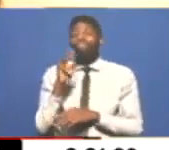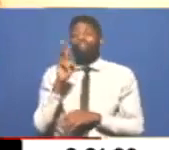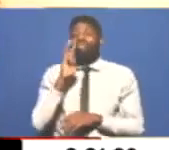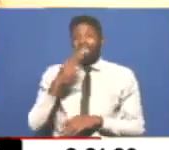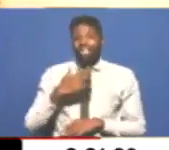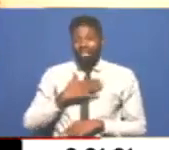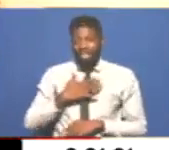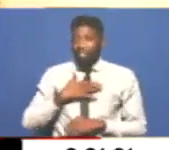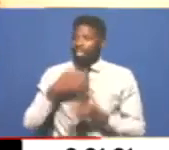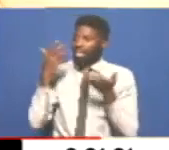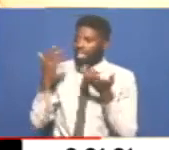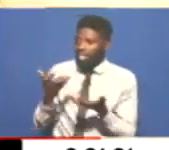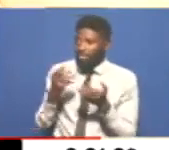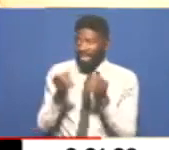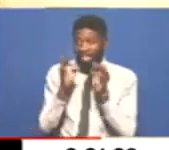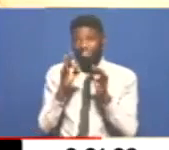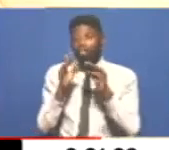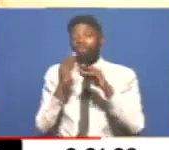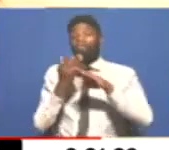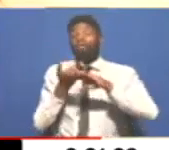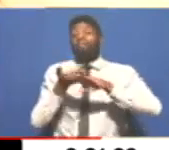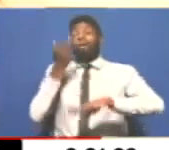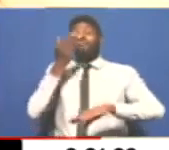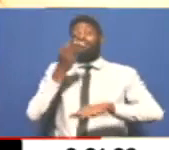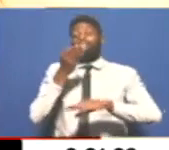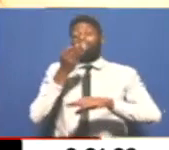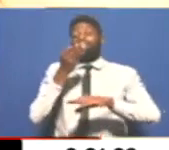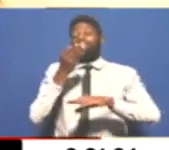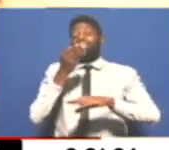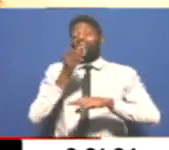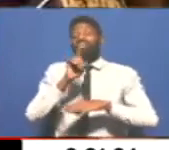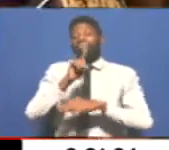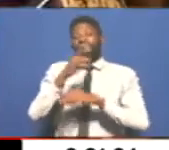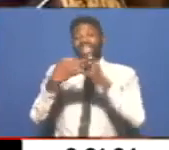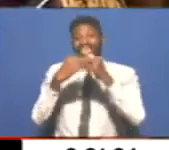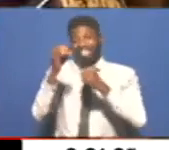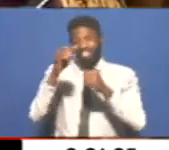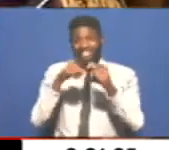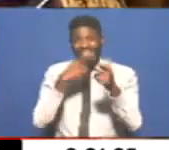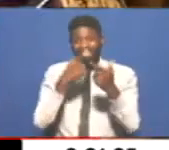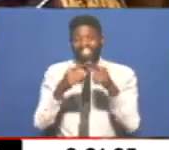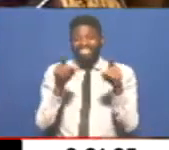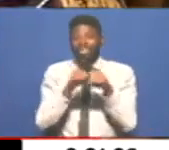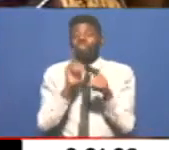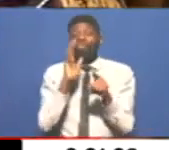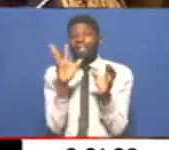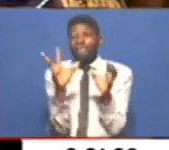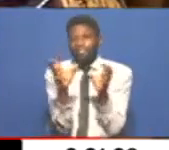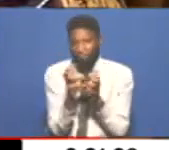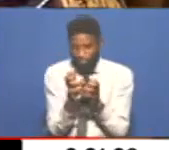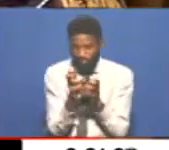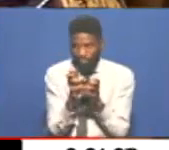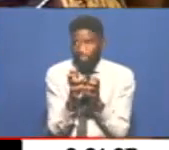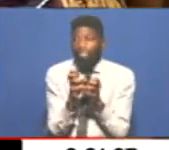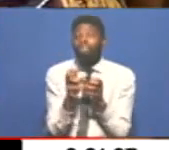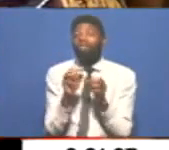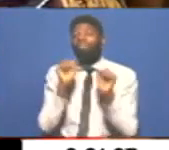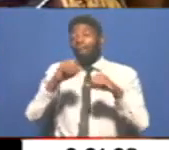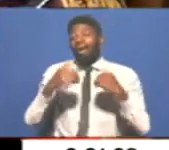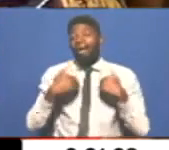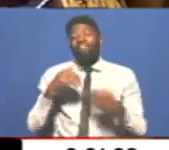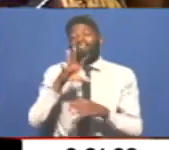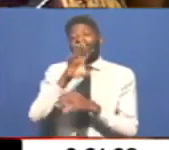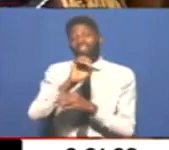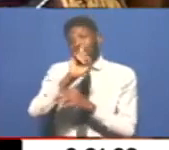heavy. So if you do beyond Super 180, the fabric shrinks. Super 100 will cost you between 50,000